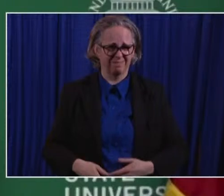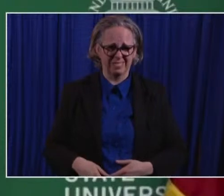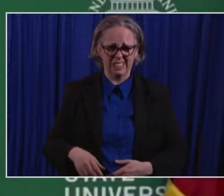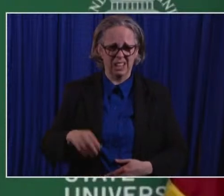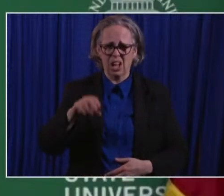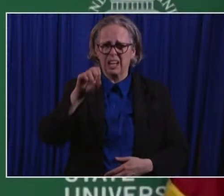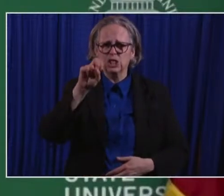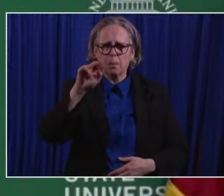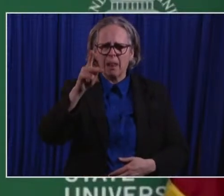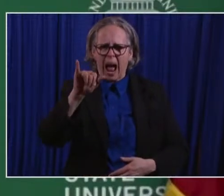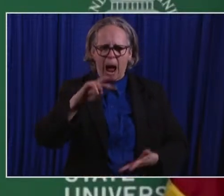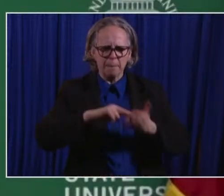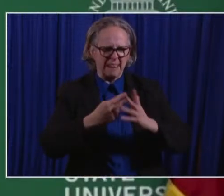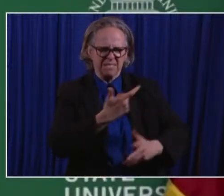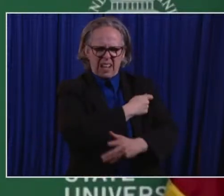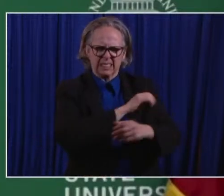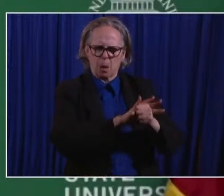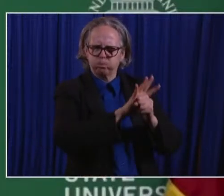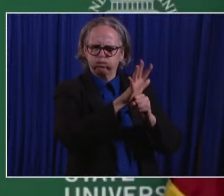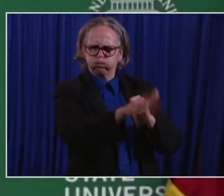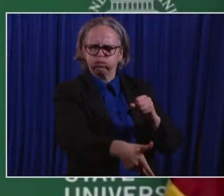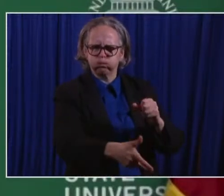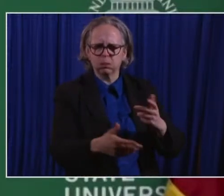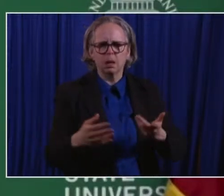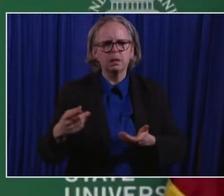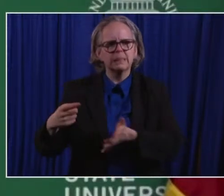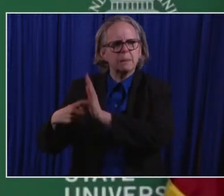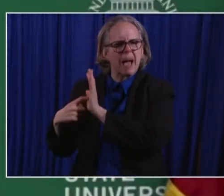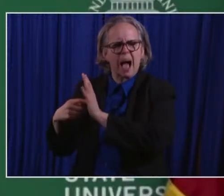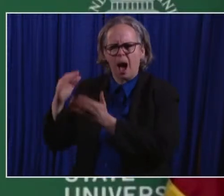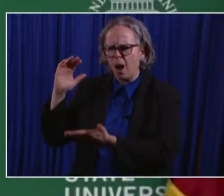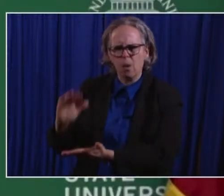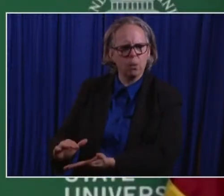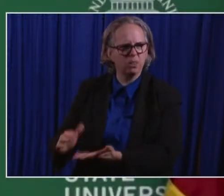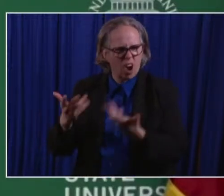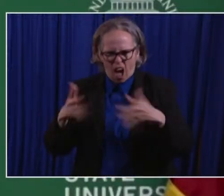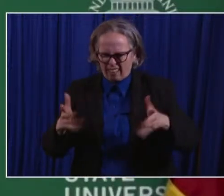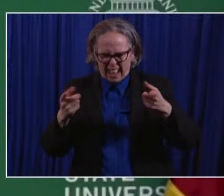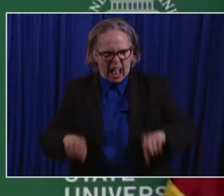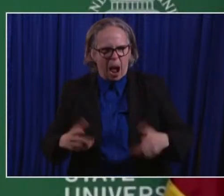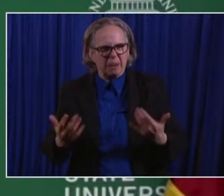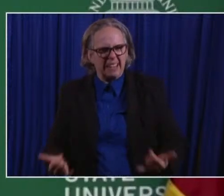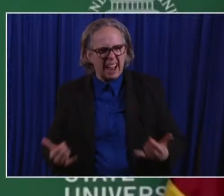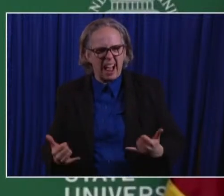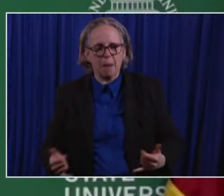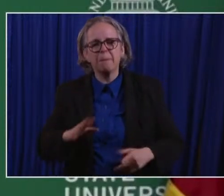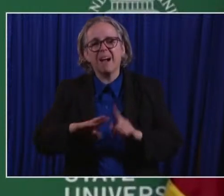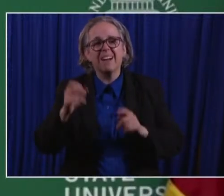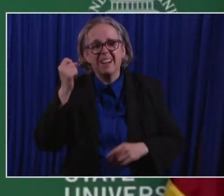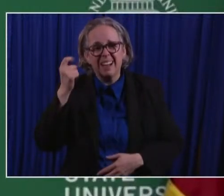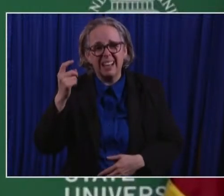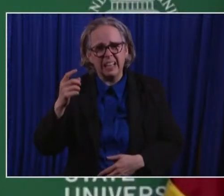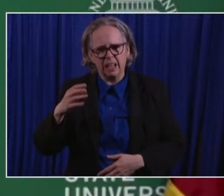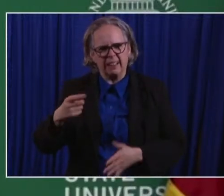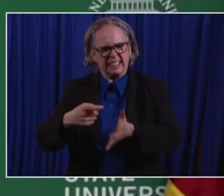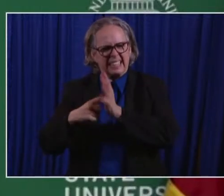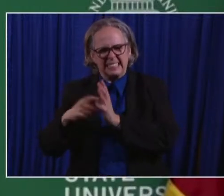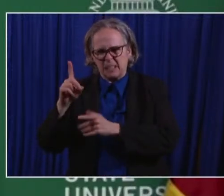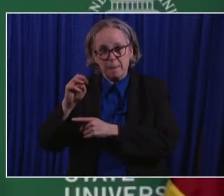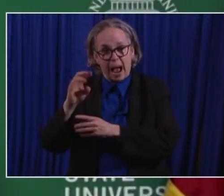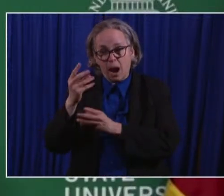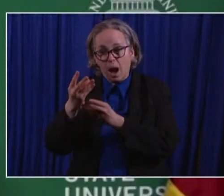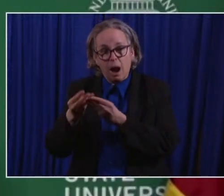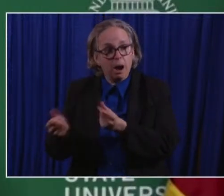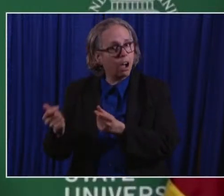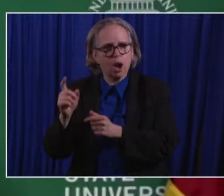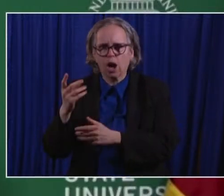supply today in Ohio, and I suspect most states, than there is demand. But there's still demand. And so I think what we have